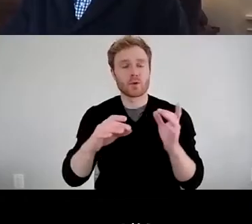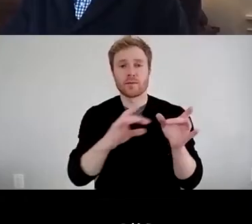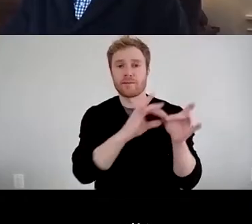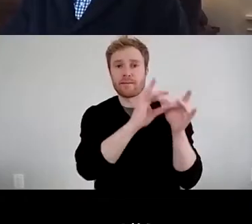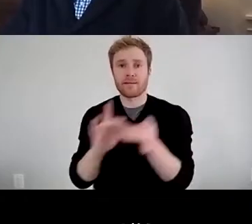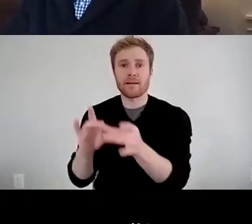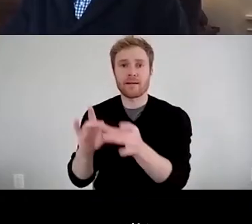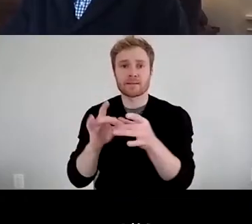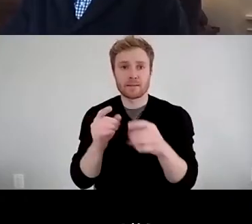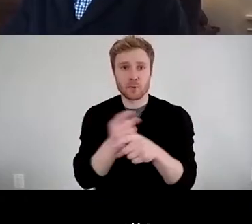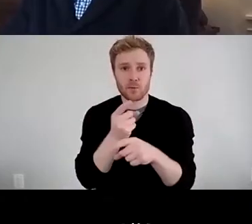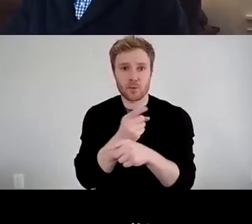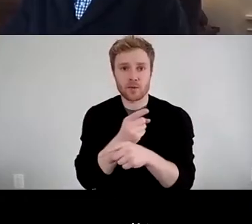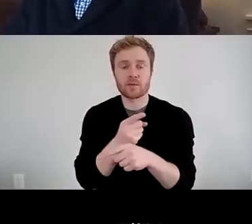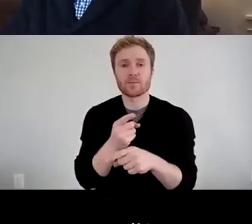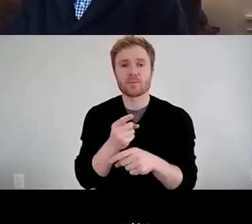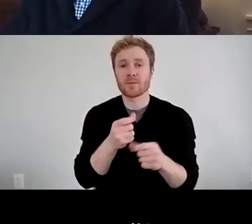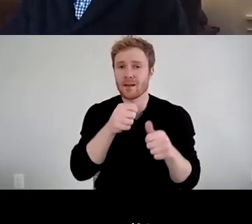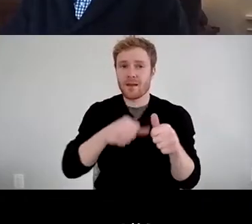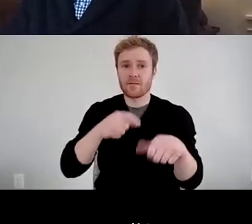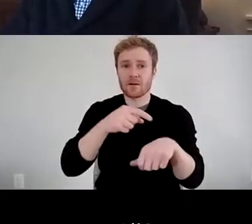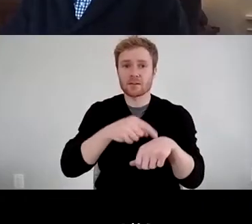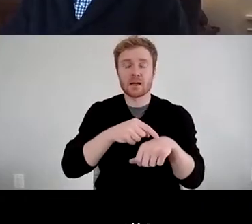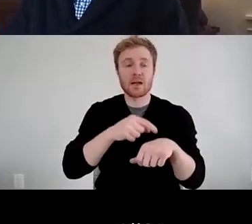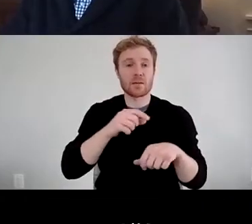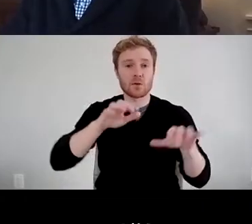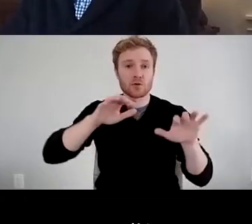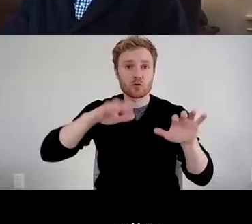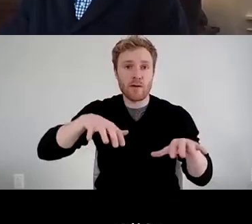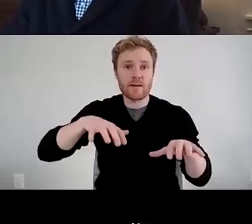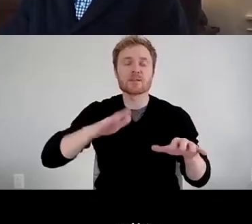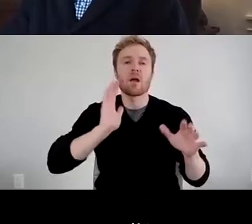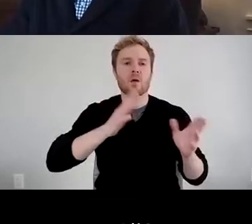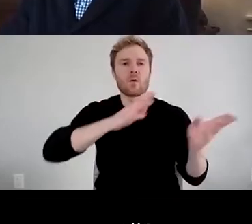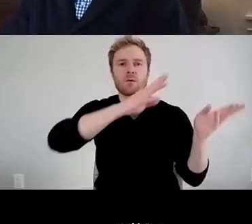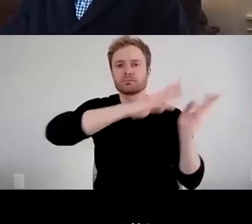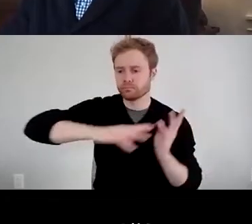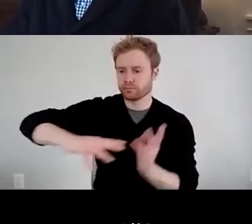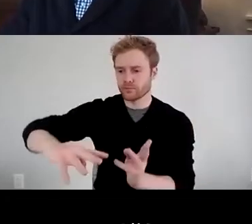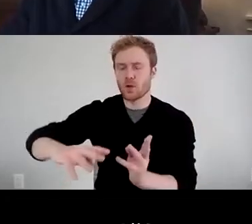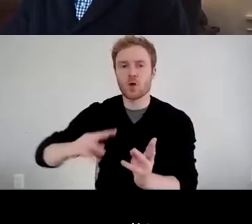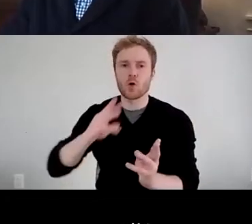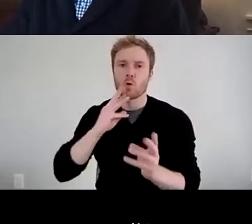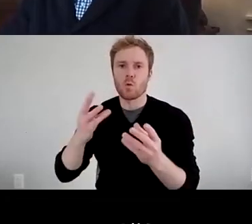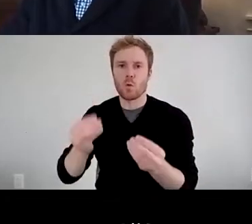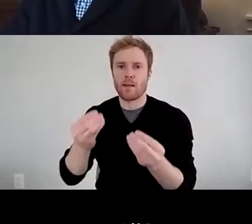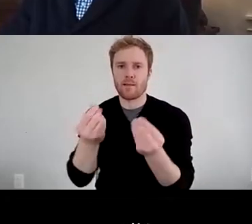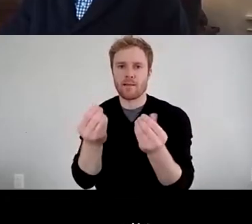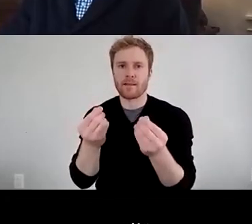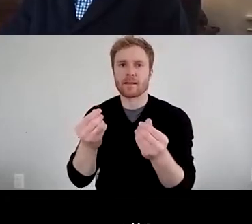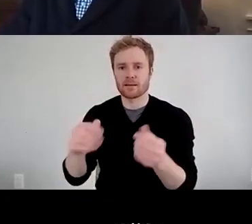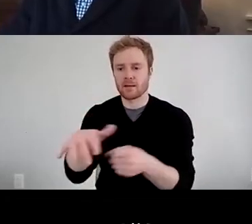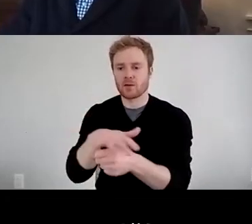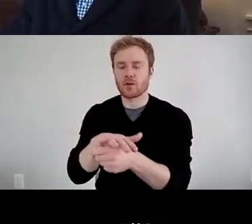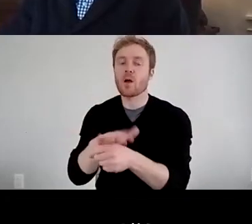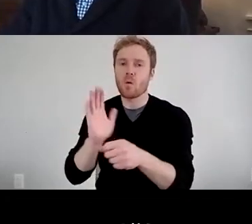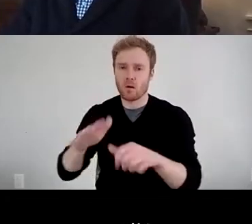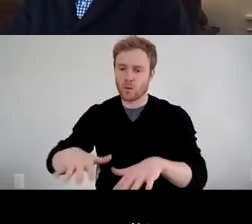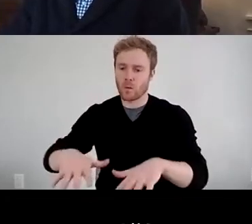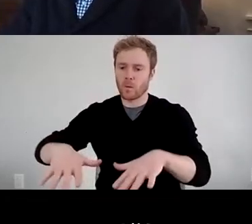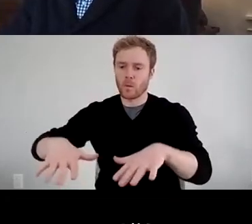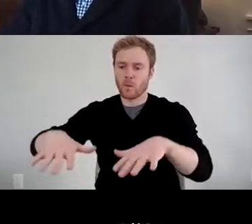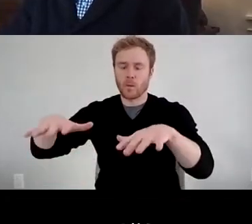there's a rain garden essentially, and that flows through the middle of the park. Most of the time, and especially now, it's dry and it's planted and has